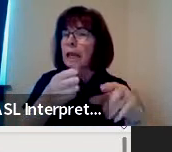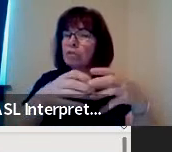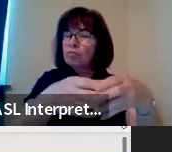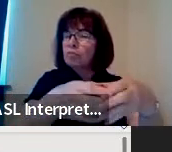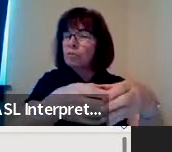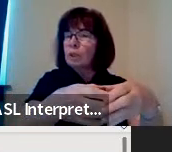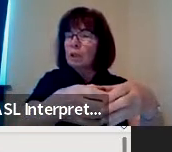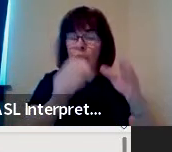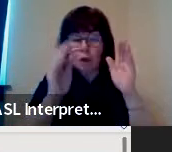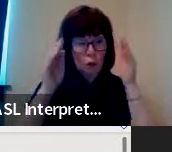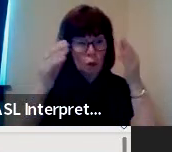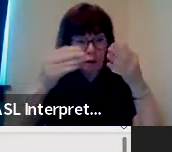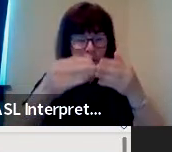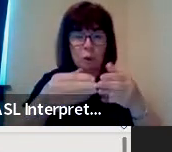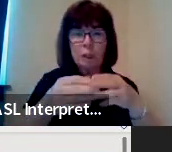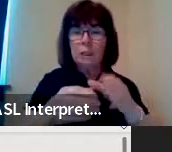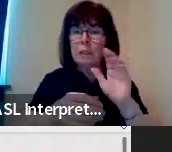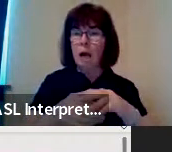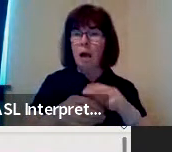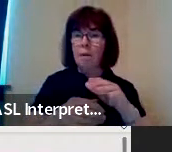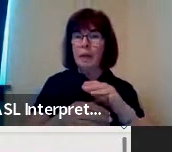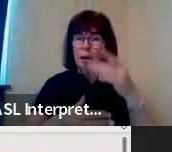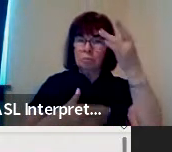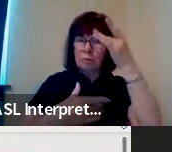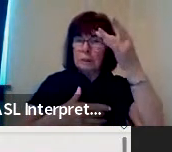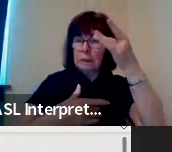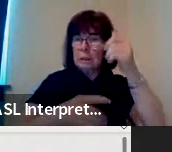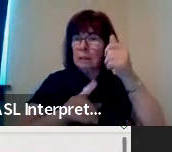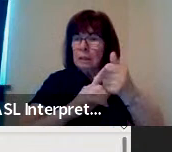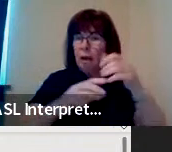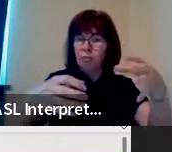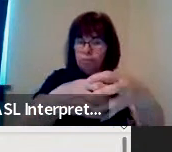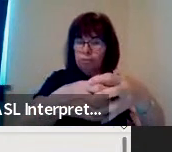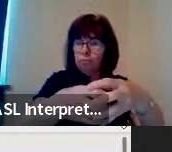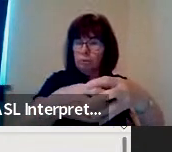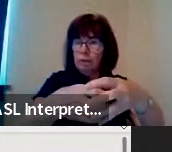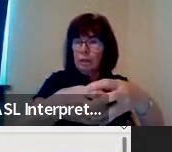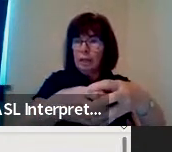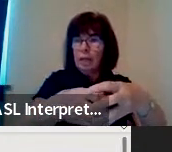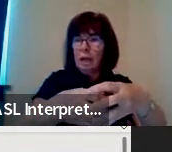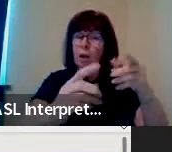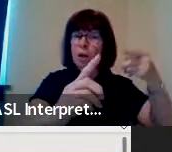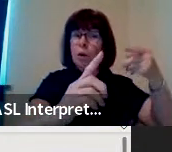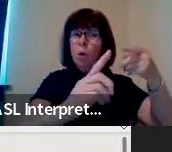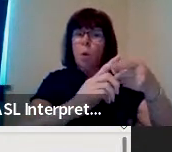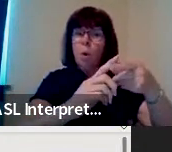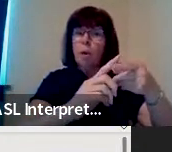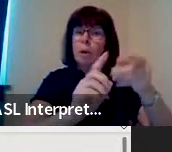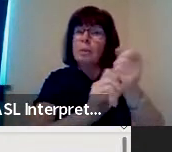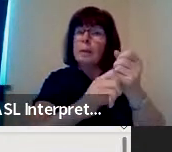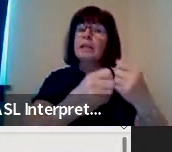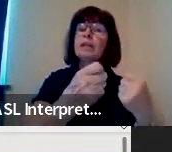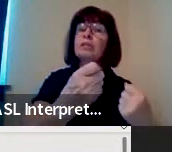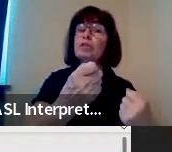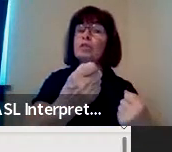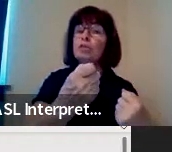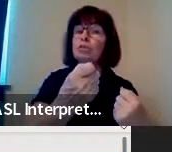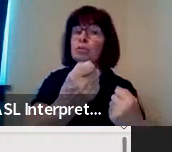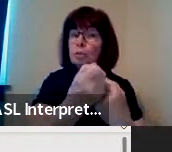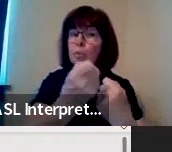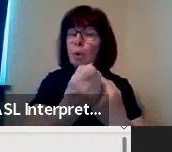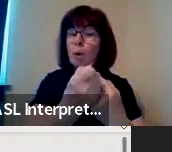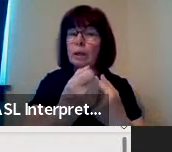on disease containment and the overarching goals of making sure that we can support testing,